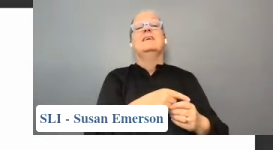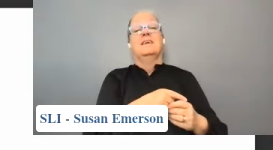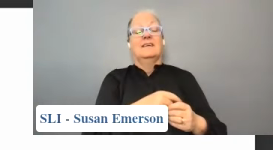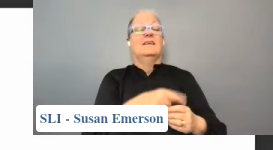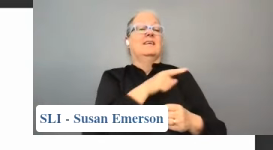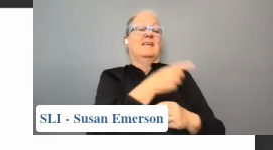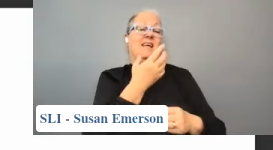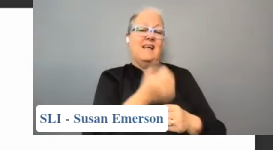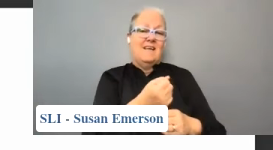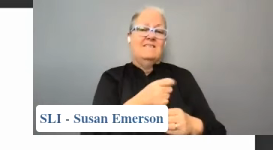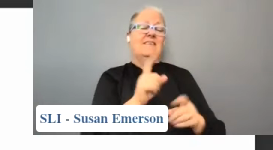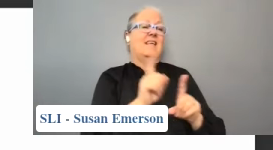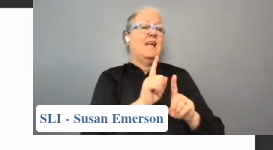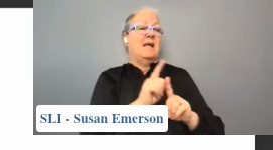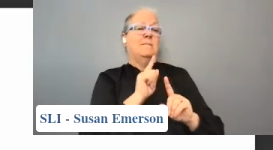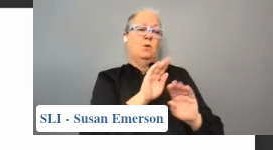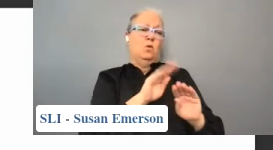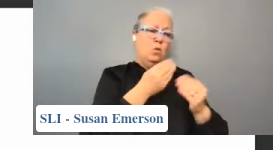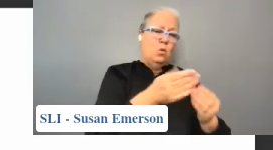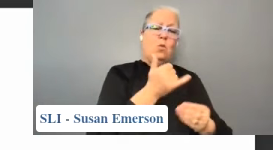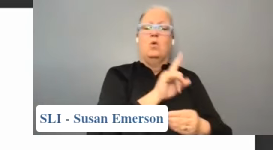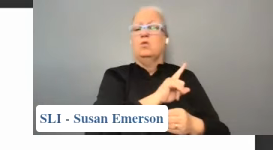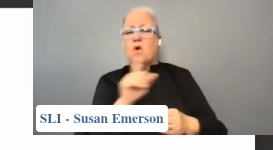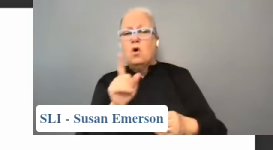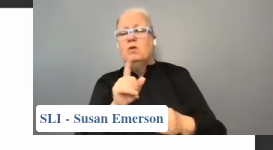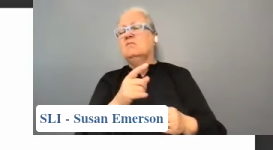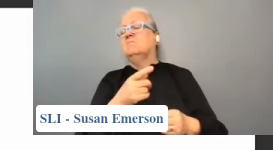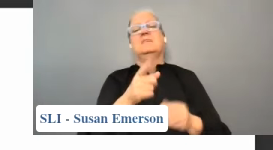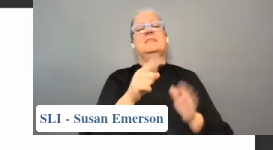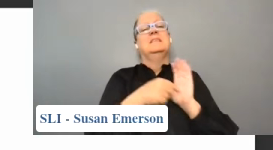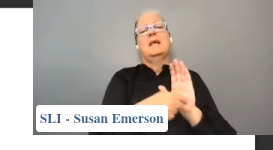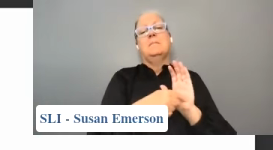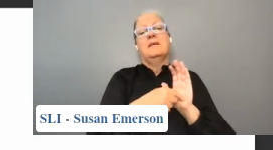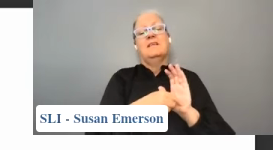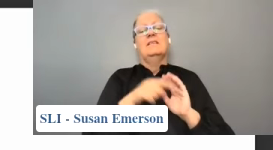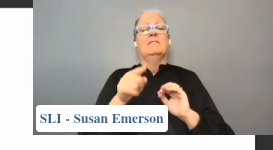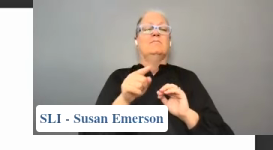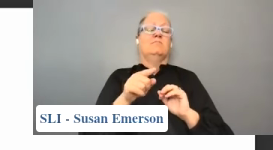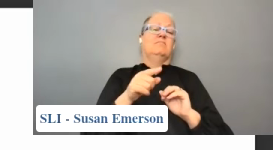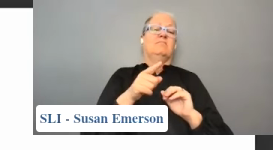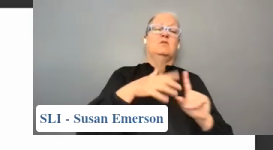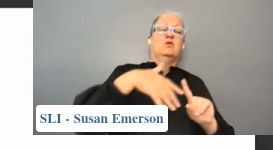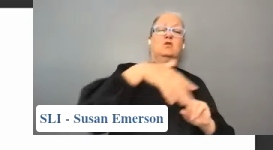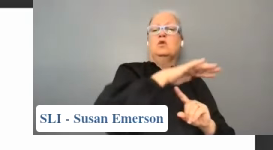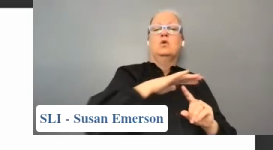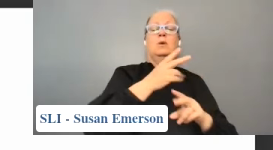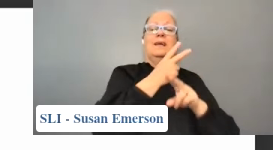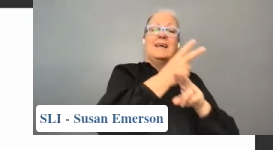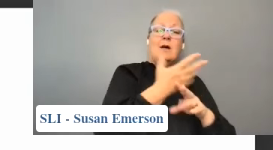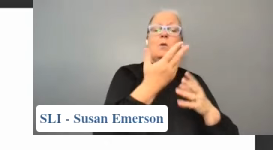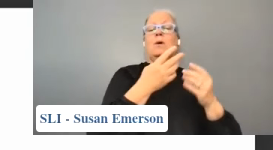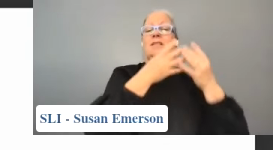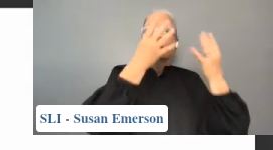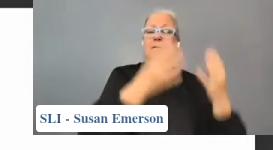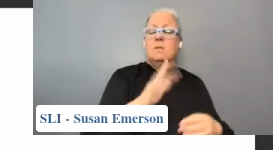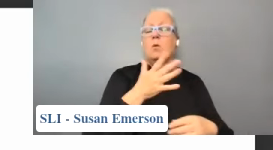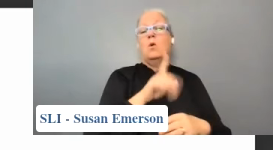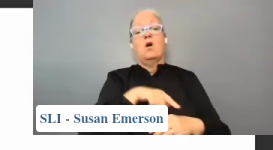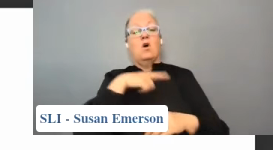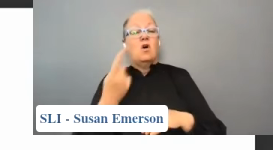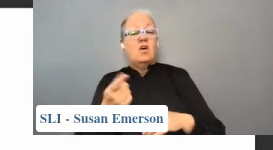and contributory mechanisms. So those that come from social assistance and social care, and those that come through